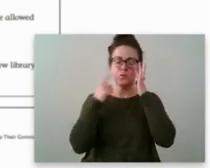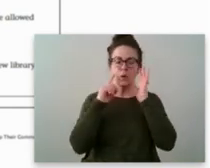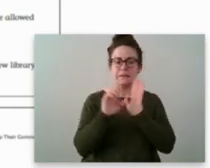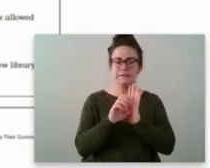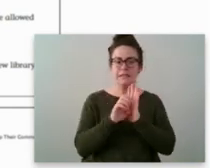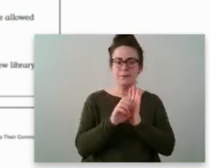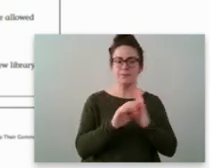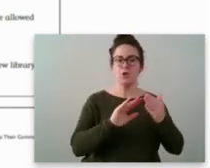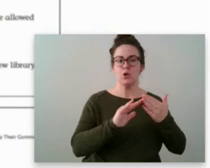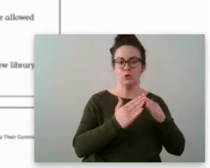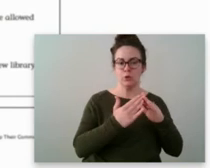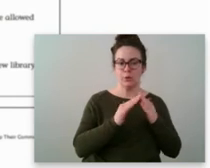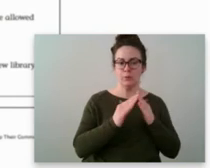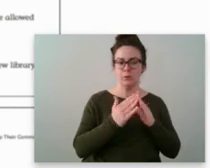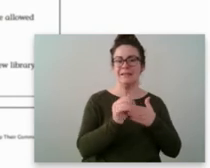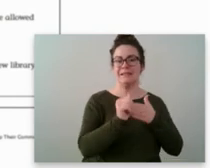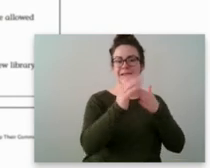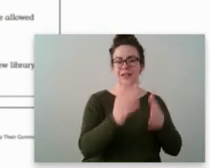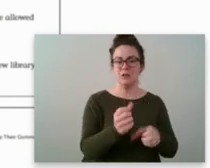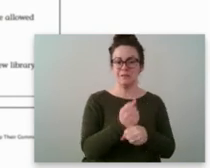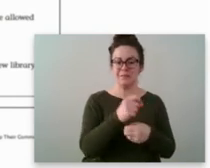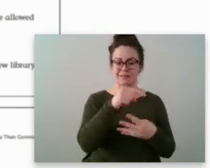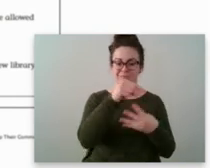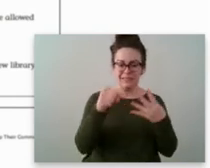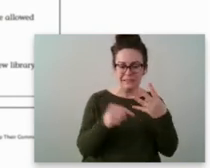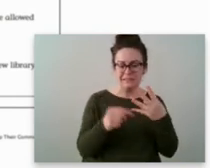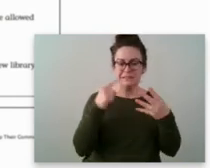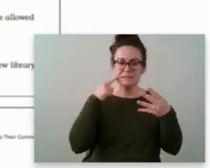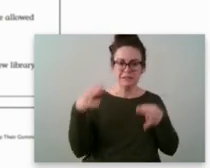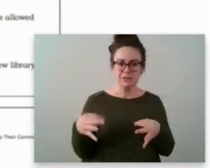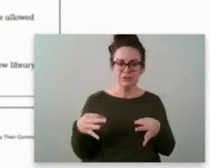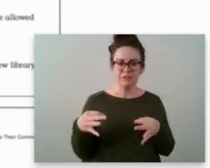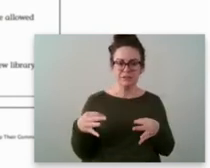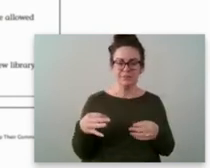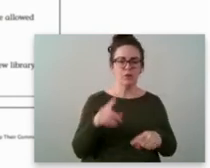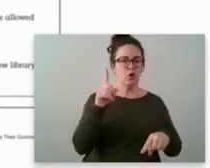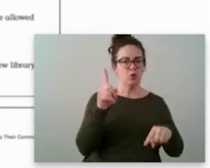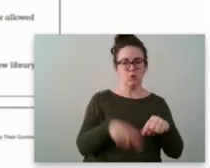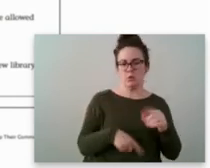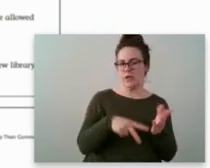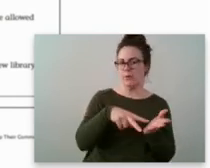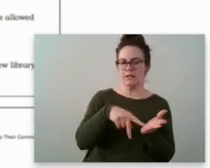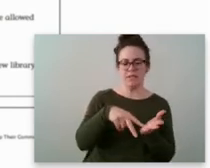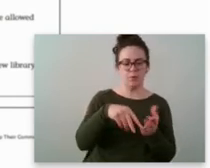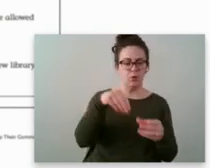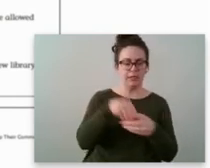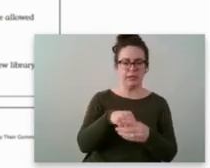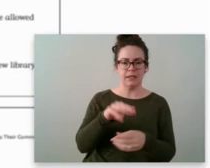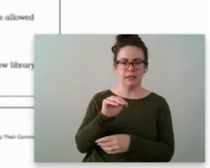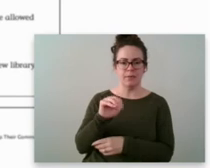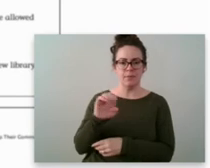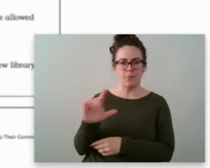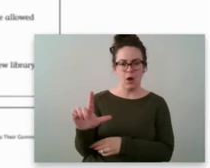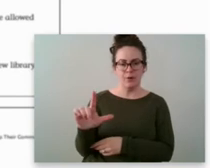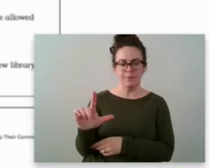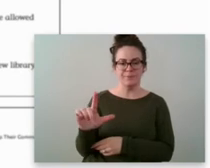You cannot ride your skateboard in the mall. The city limit is 25 miles per